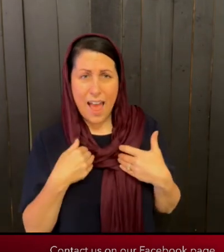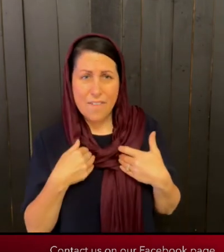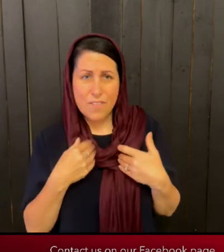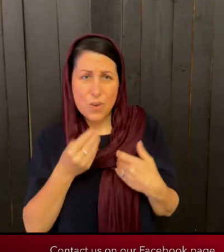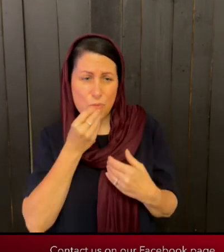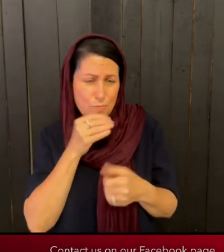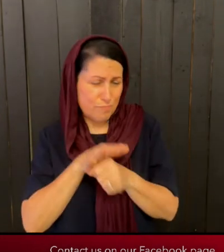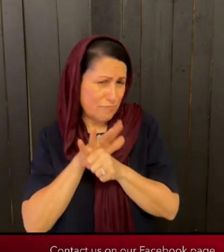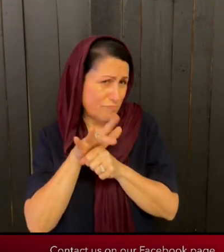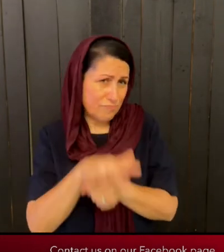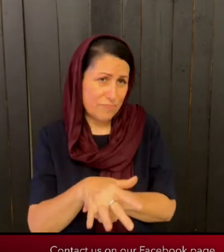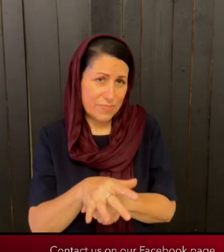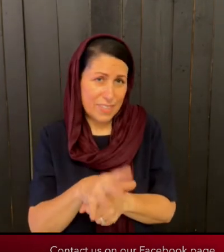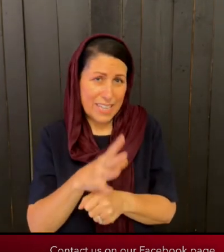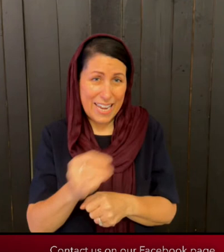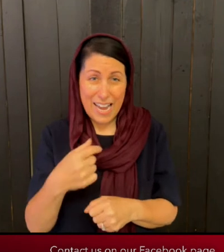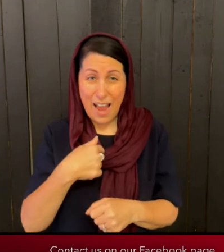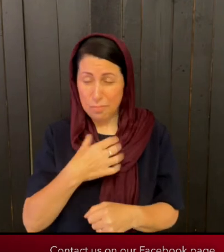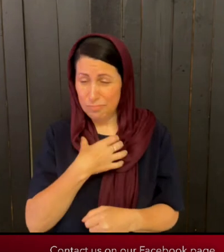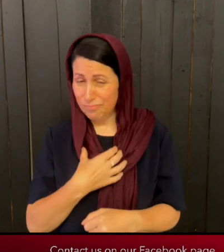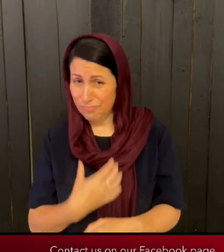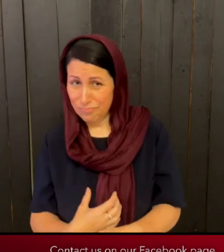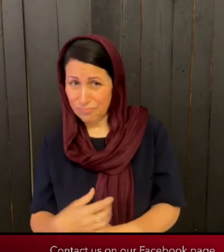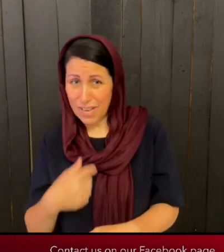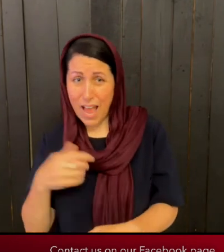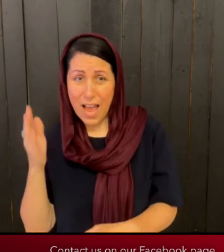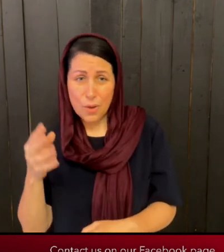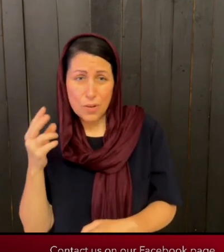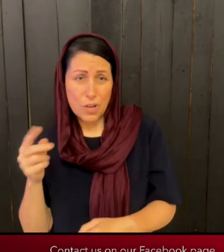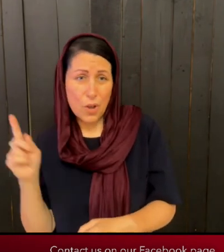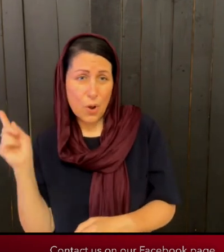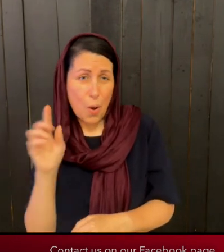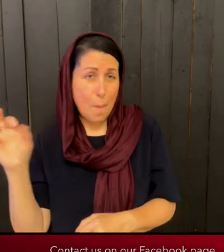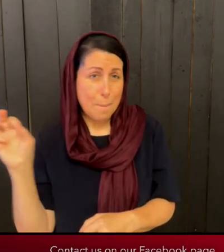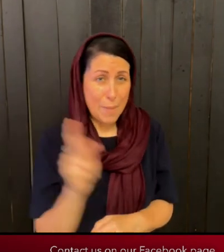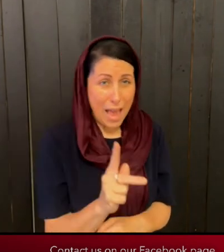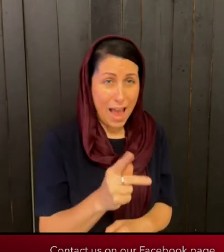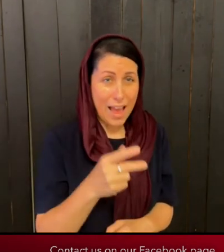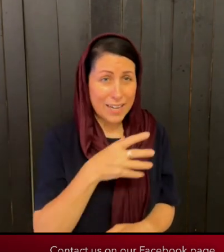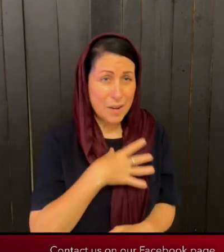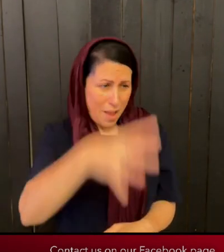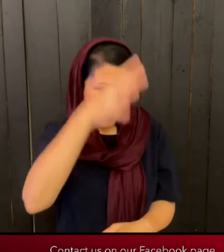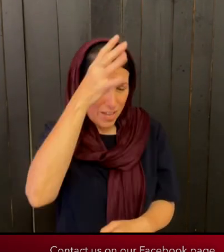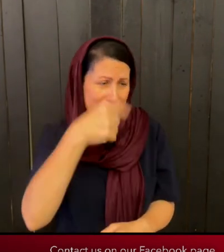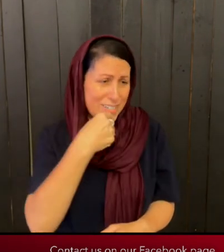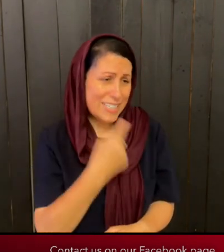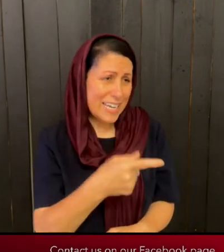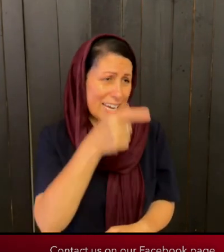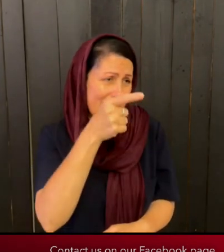"I will get up and go to my father and will say to him, 'Father, I've sinned against heaven and in your sight.